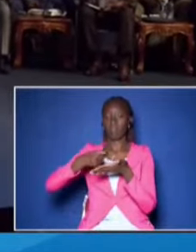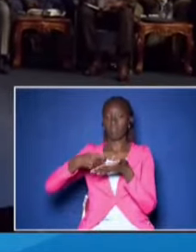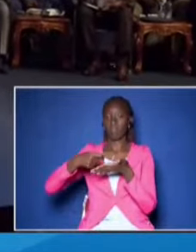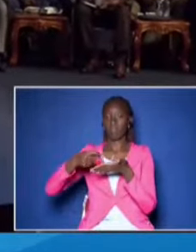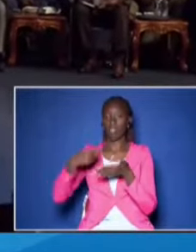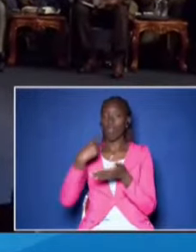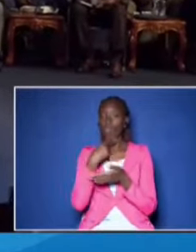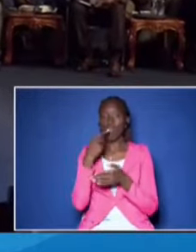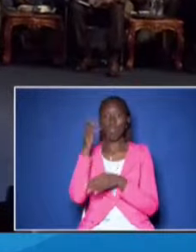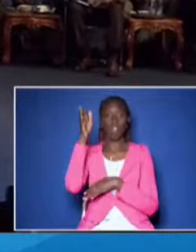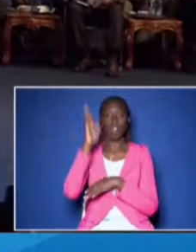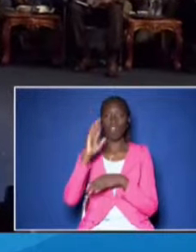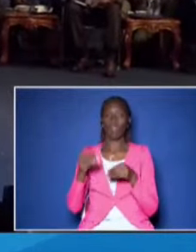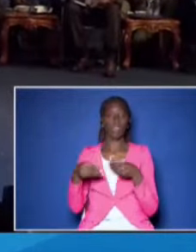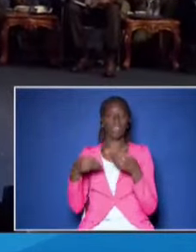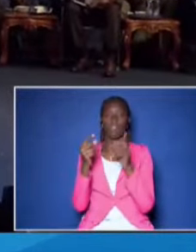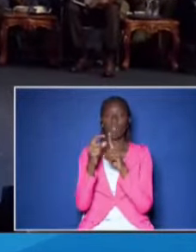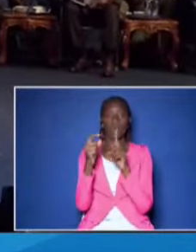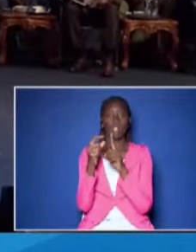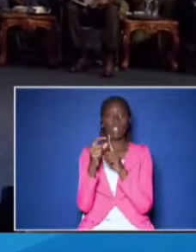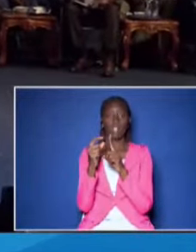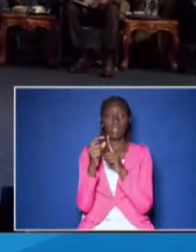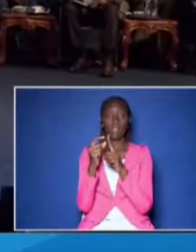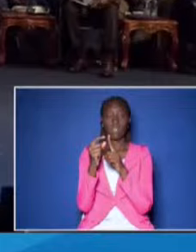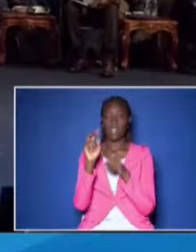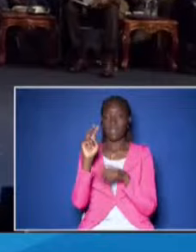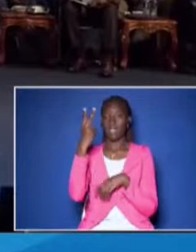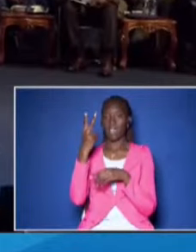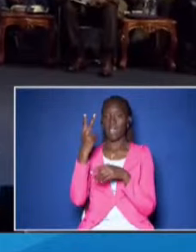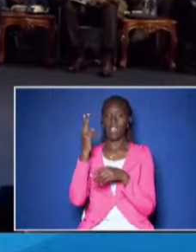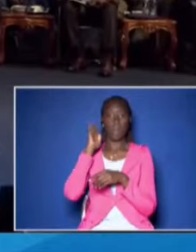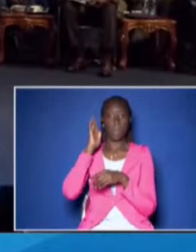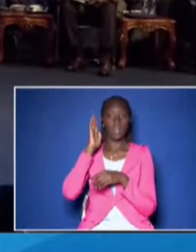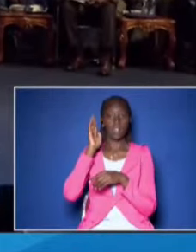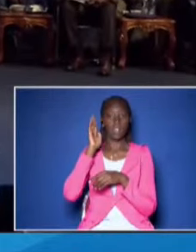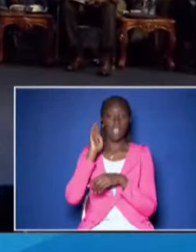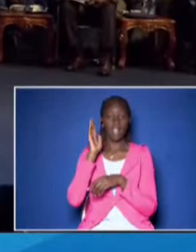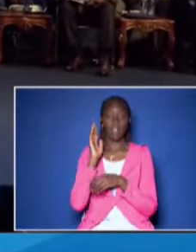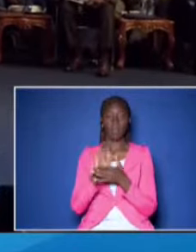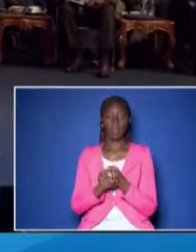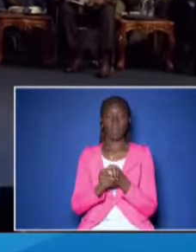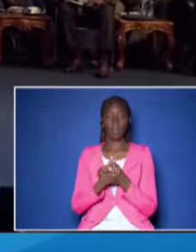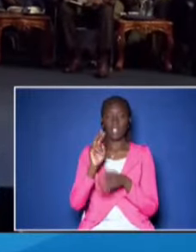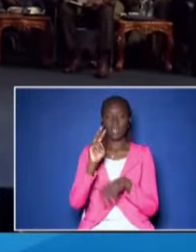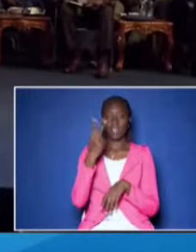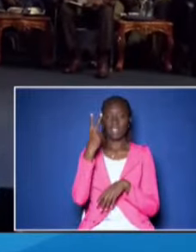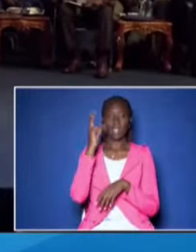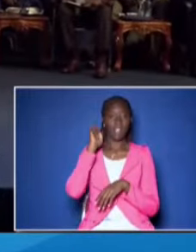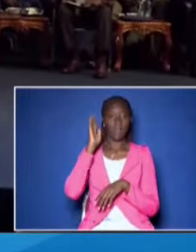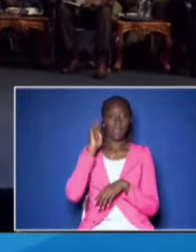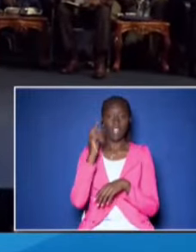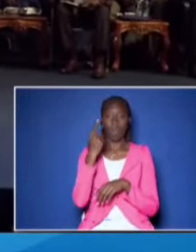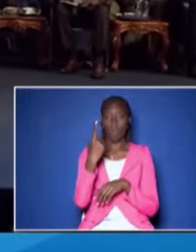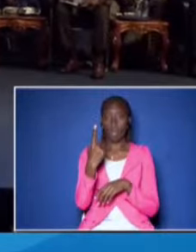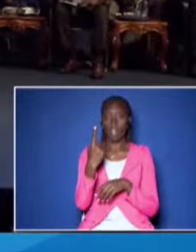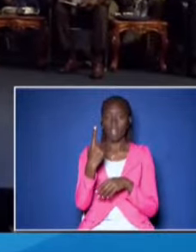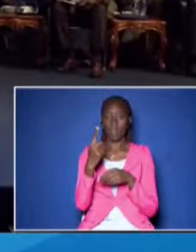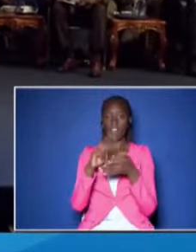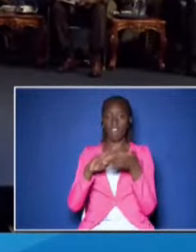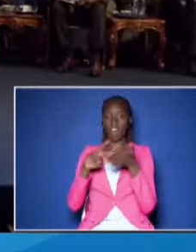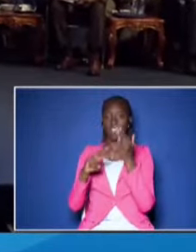God second Peter 1:20 please Dan second Peter 1: 120